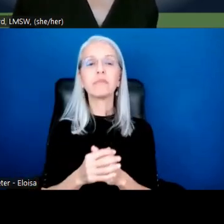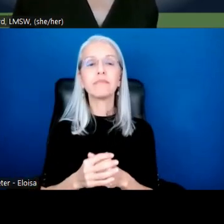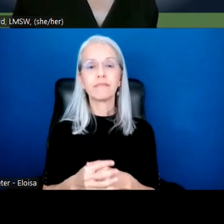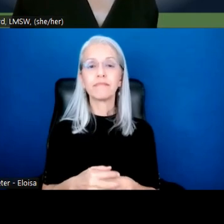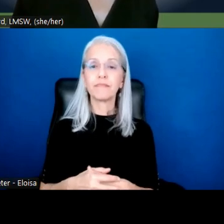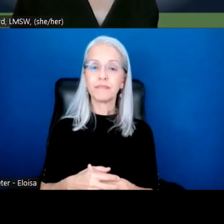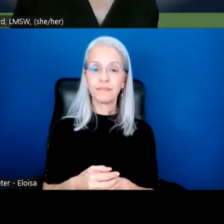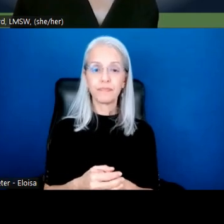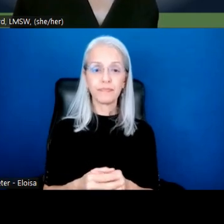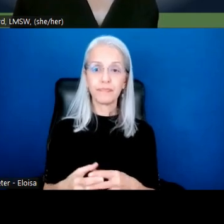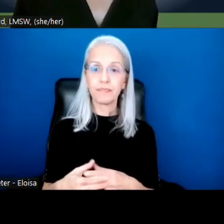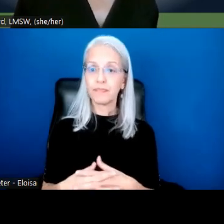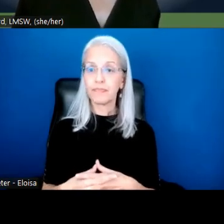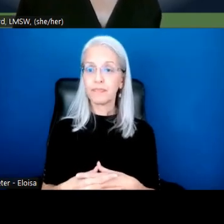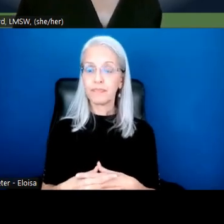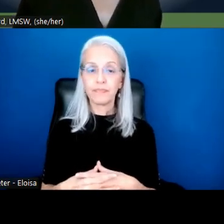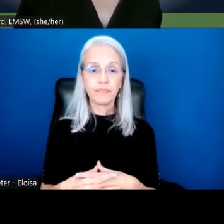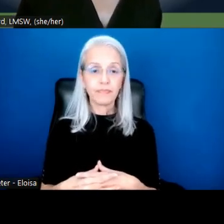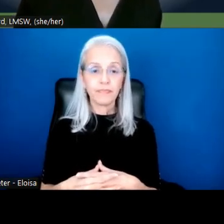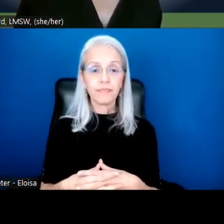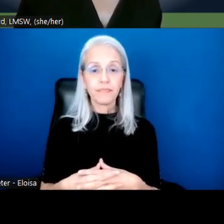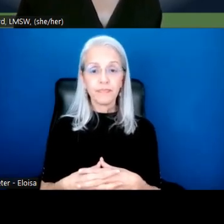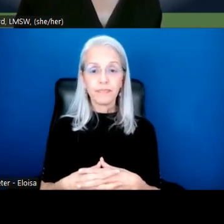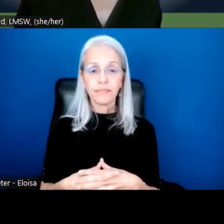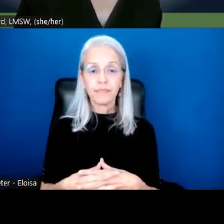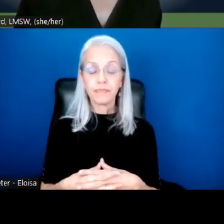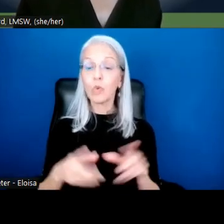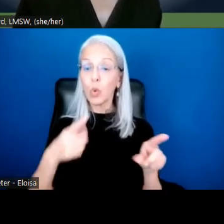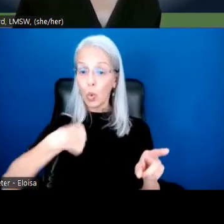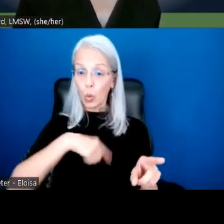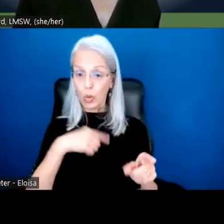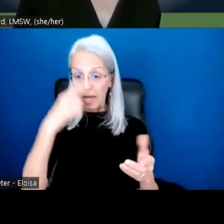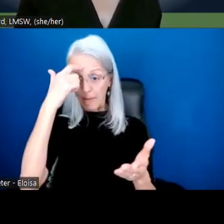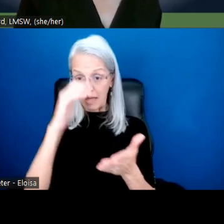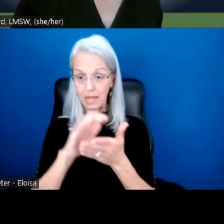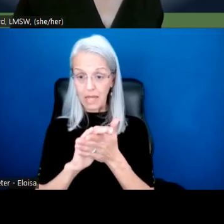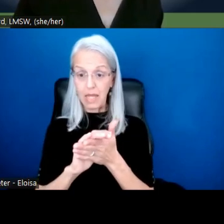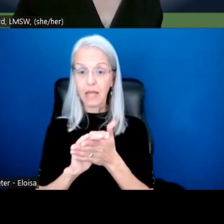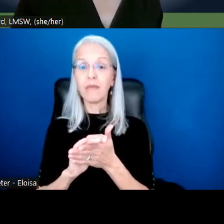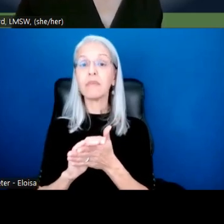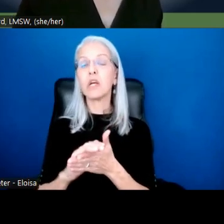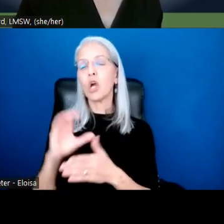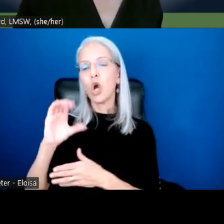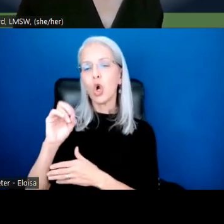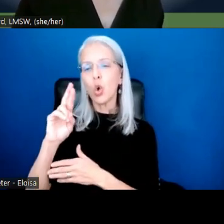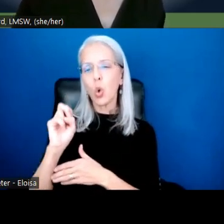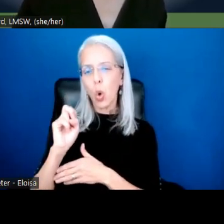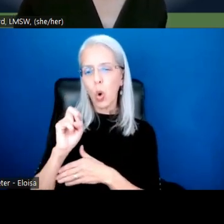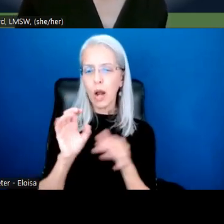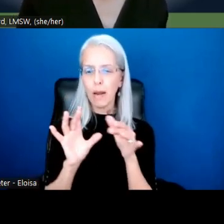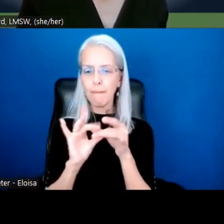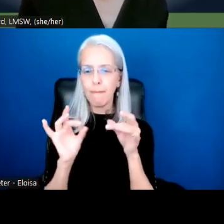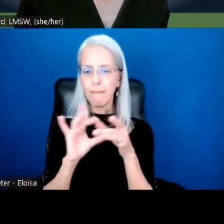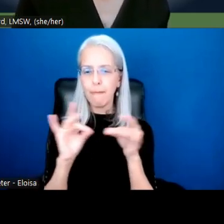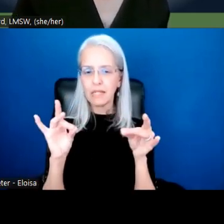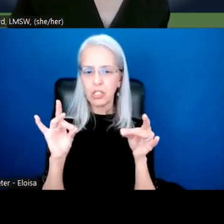Lisa. And what we believe are some of the core messages in terms of